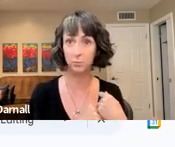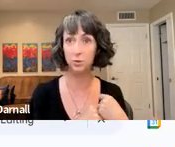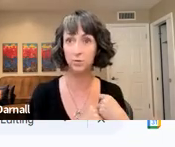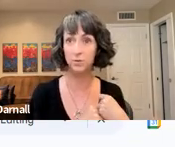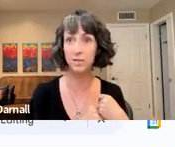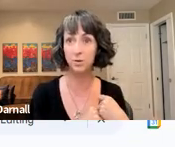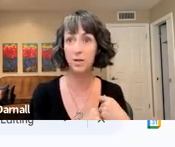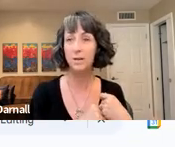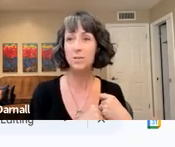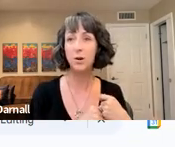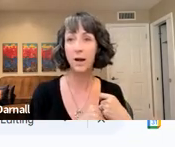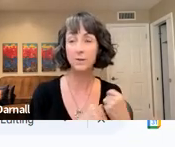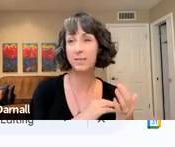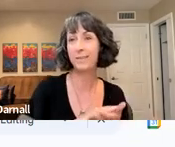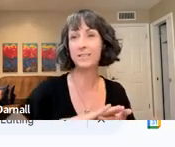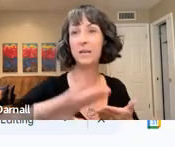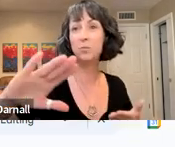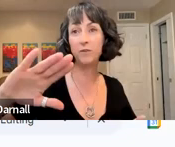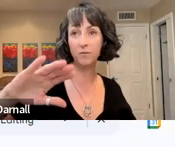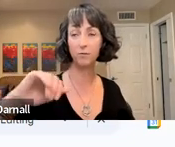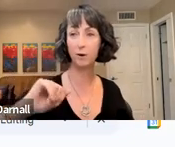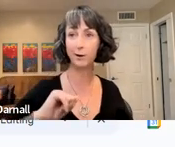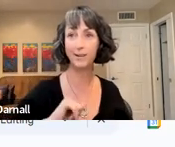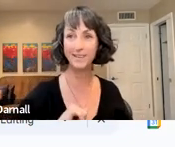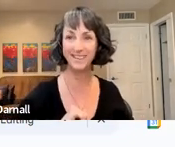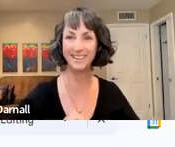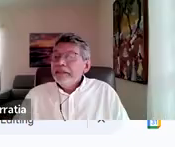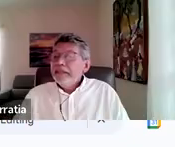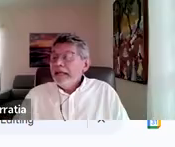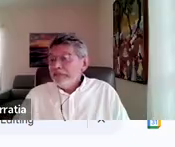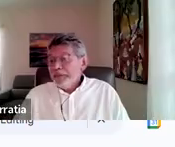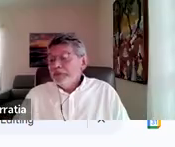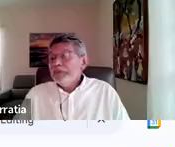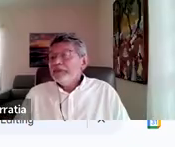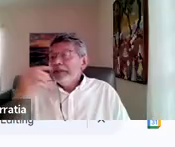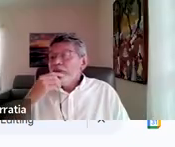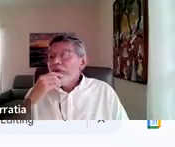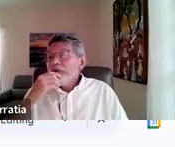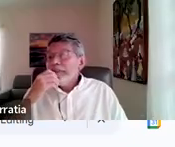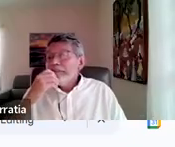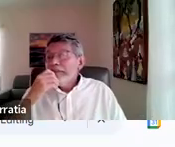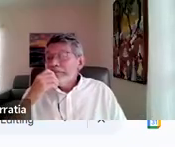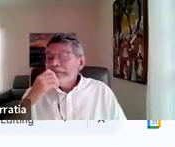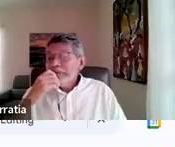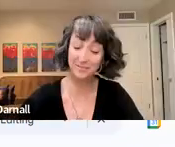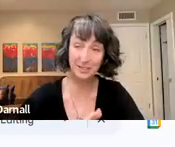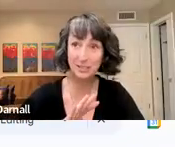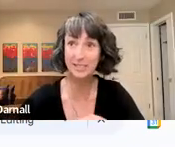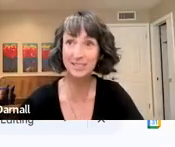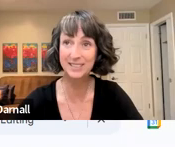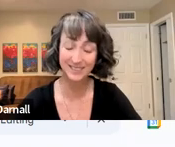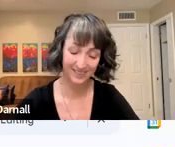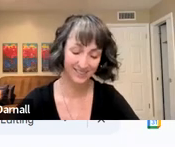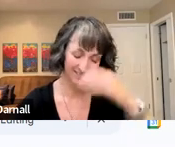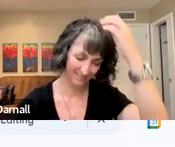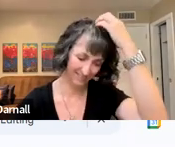be removed. So I would say, let's keep moving forward. And I think it has been removed. I don't know.